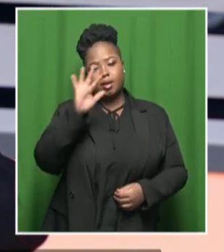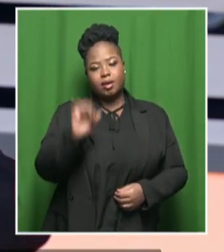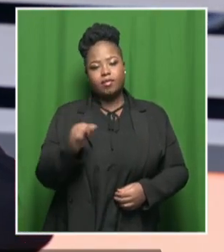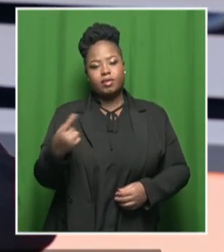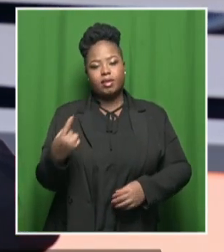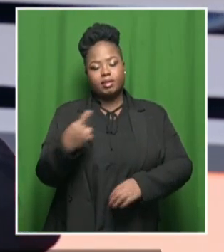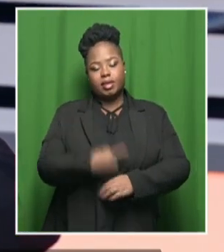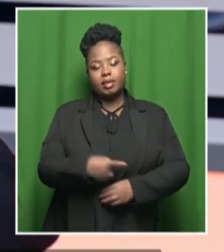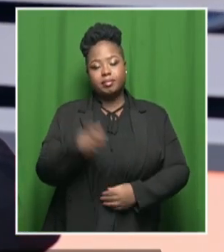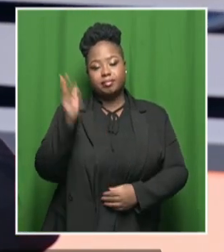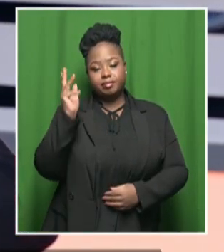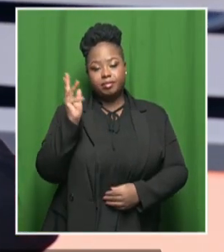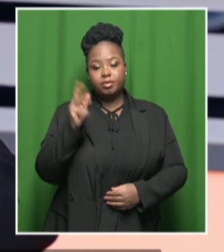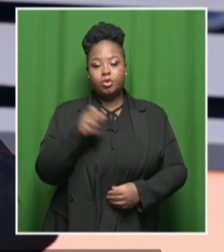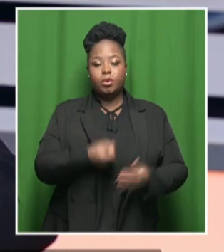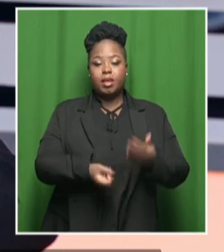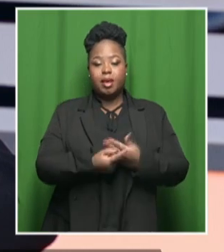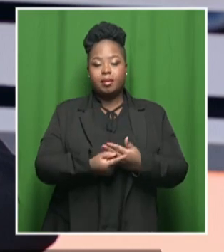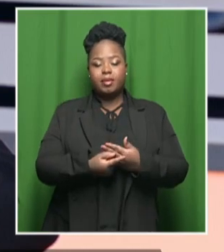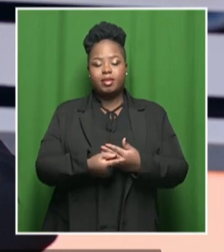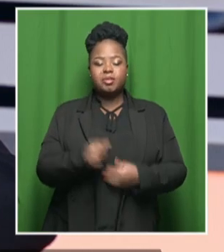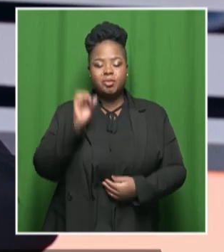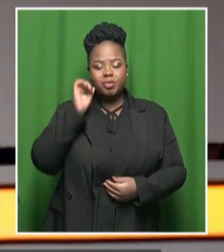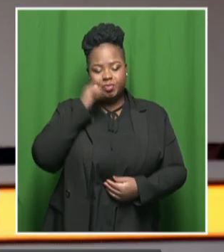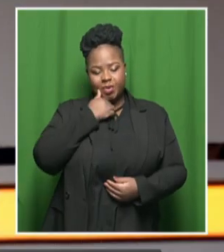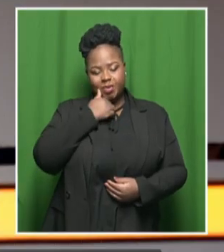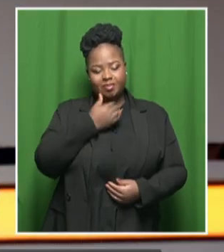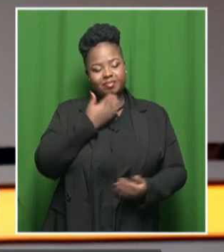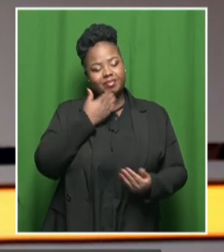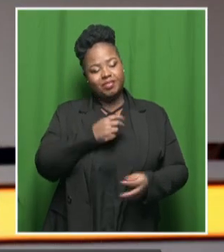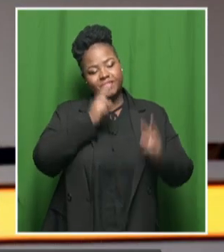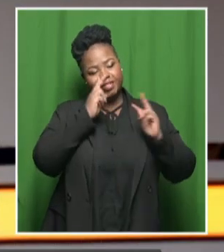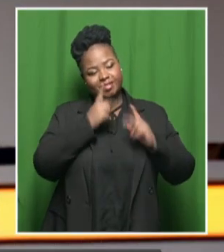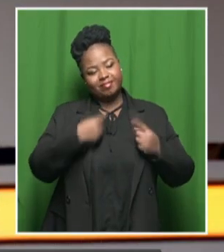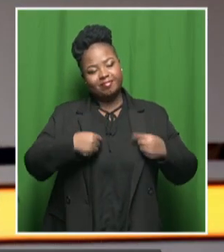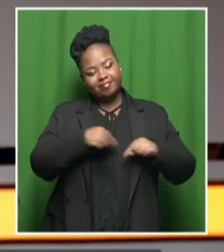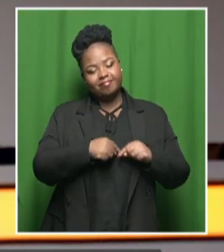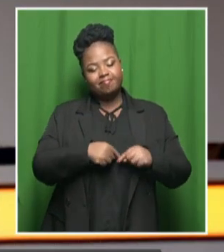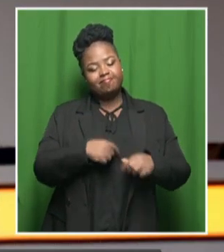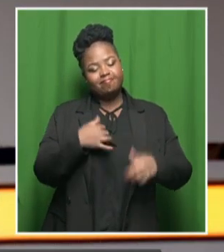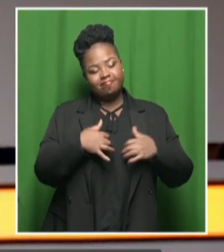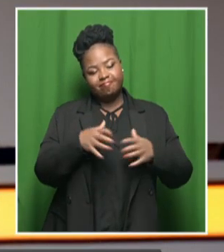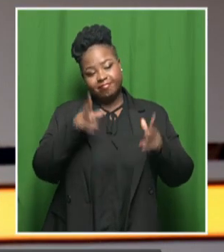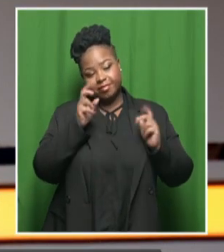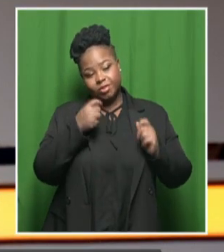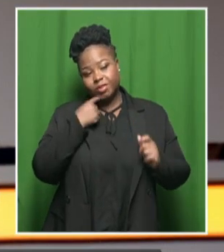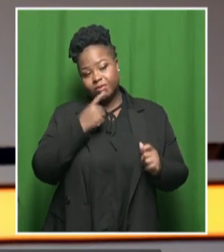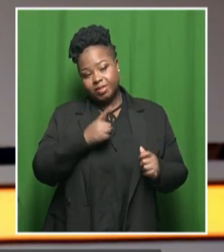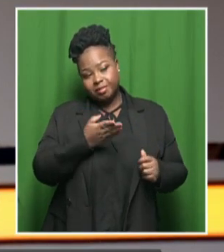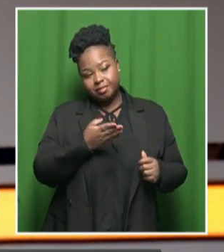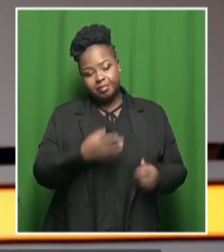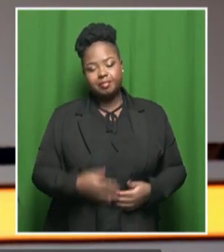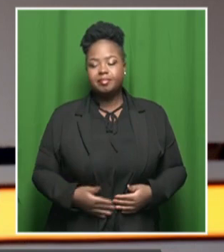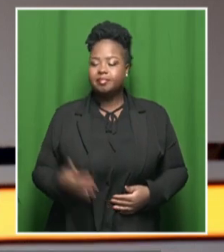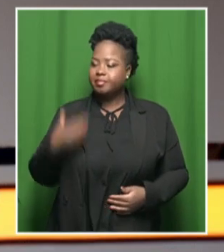lecture that's being held tomorrow on Africa Day. We thank you for visiting us, and we look forward to hearing what you have to say tomorrow. Thank you